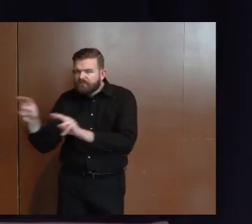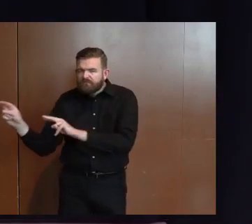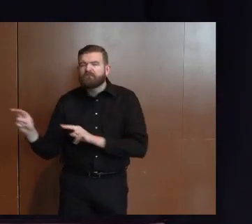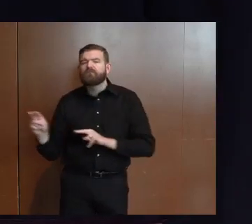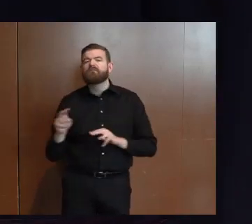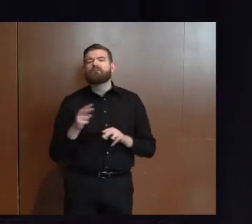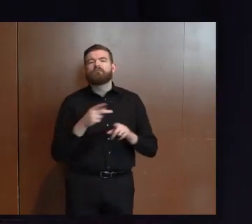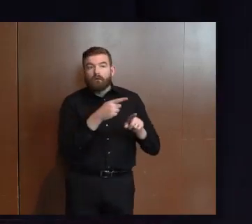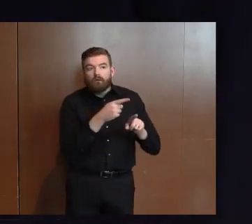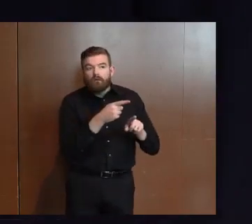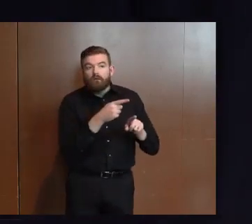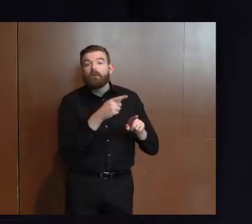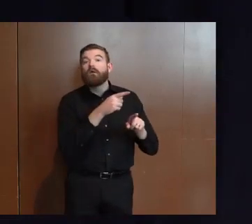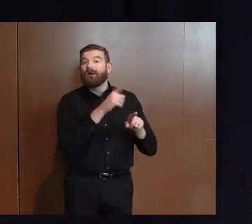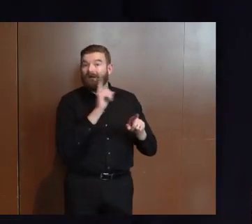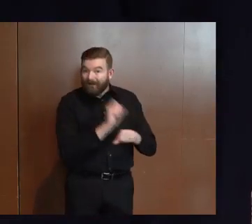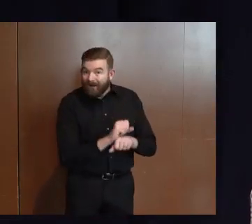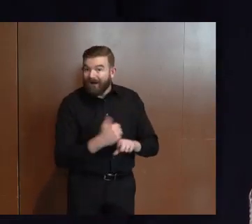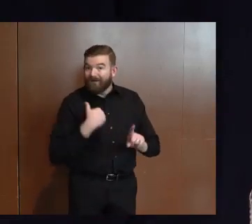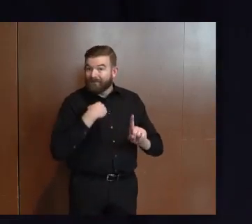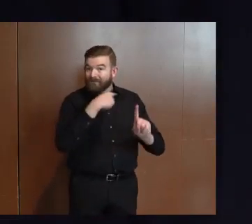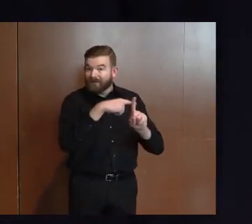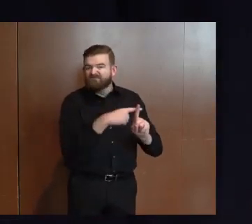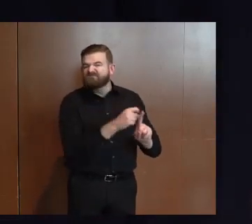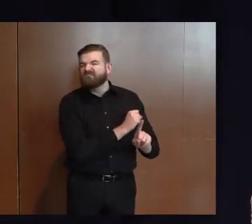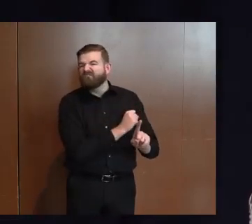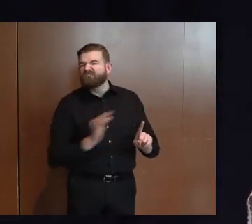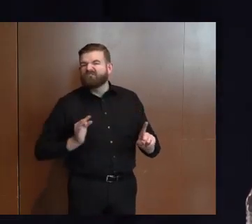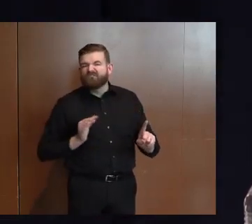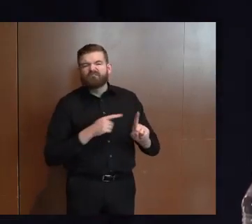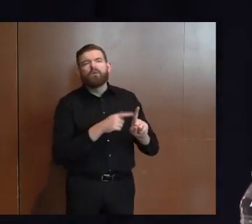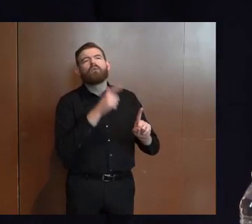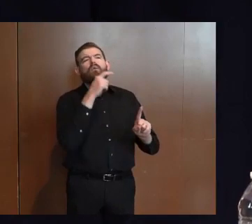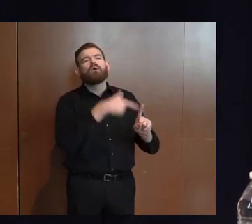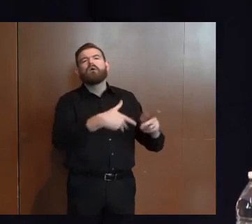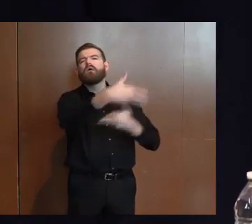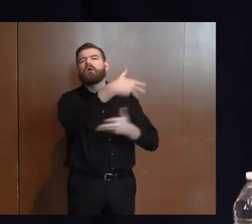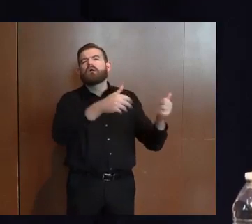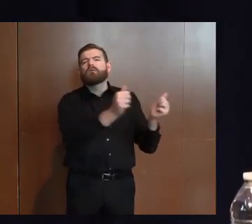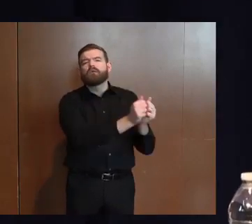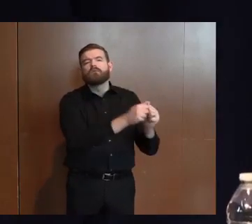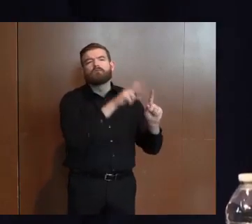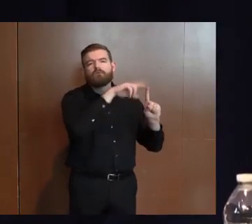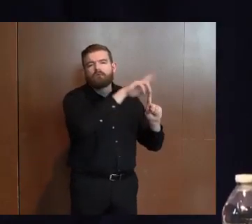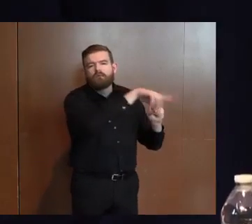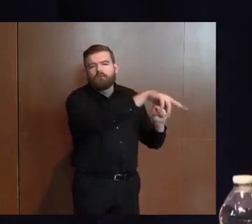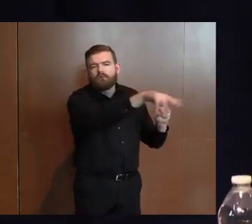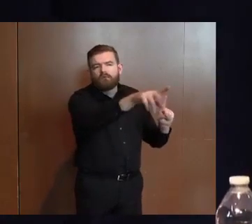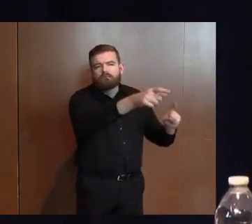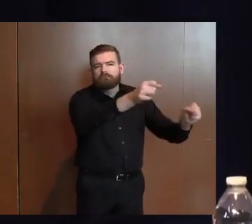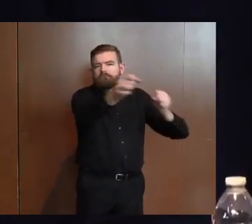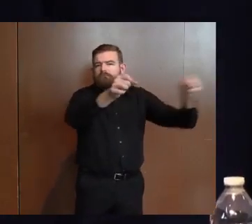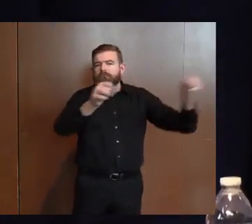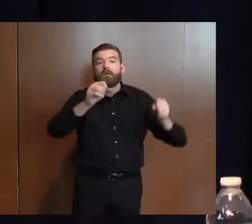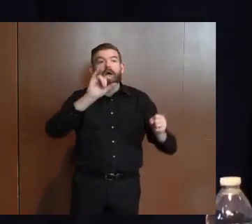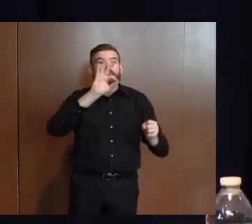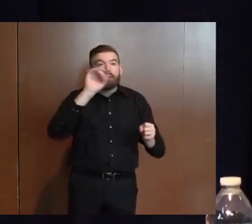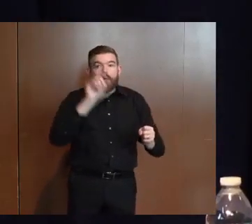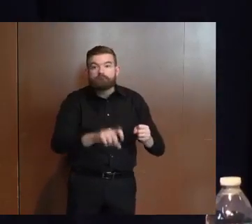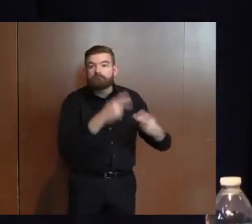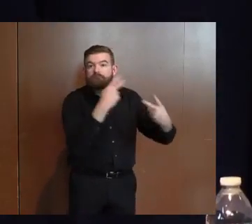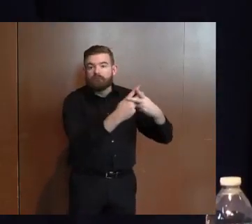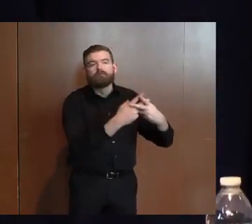case, who they have been in contact with. And yes, we are isolating as appropriate. I could probably get the statistic. We could